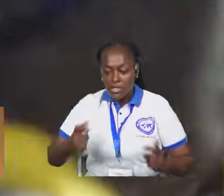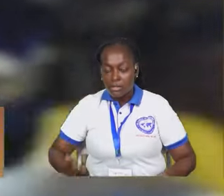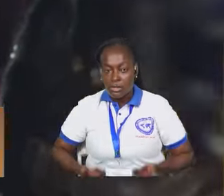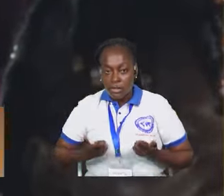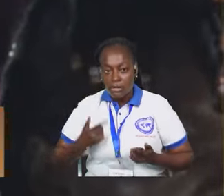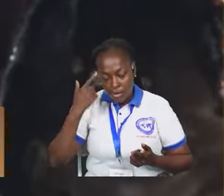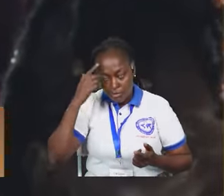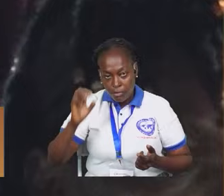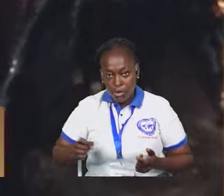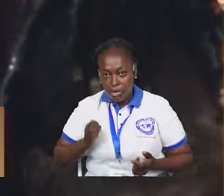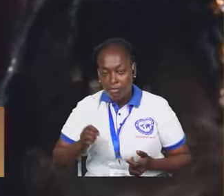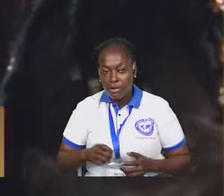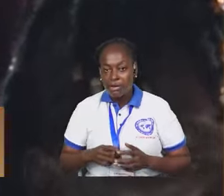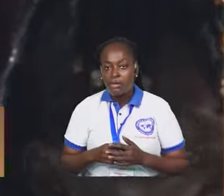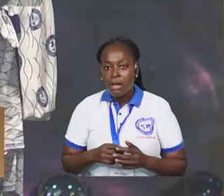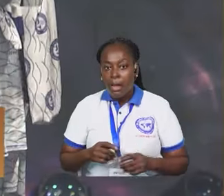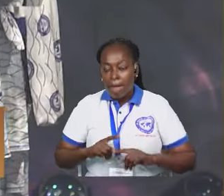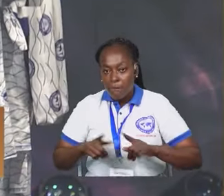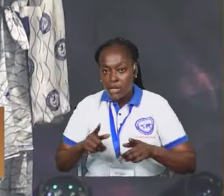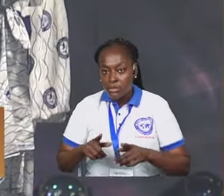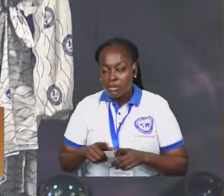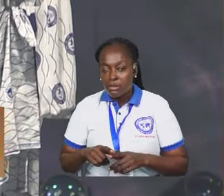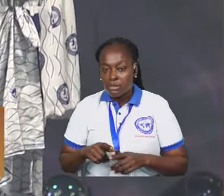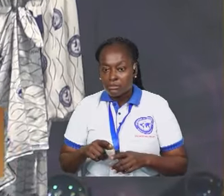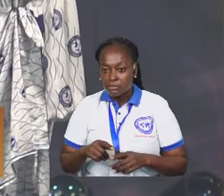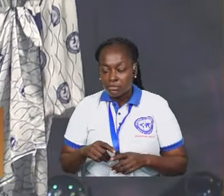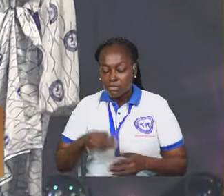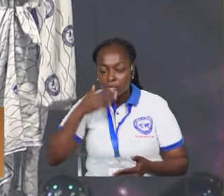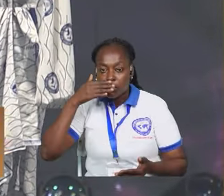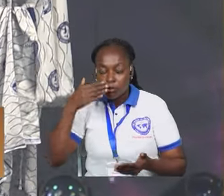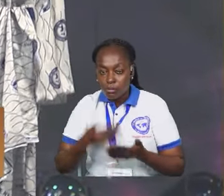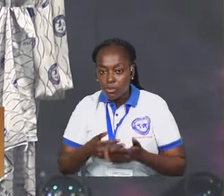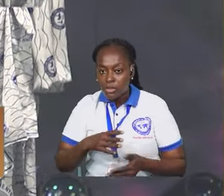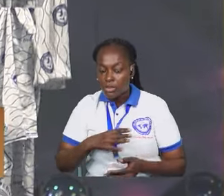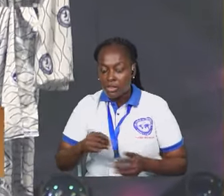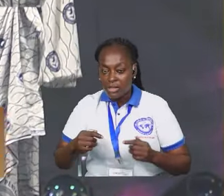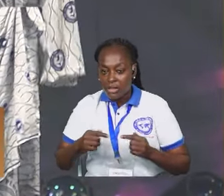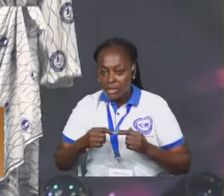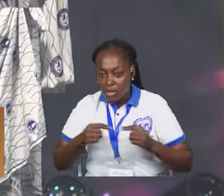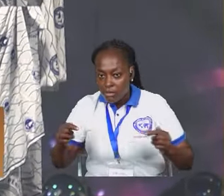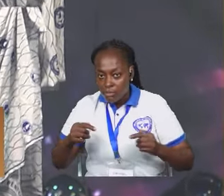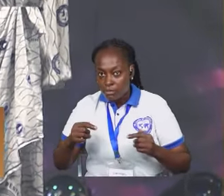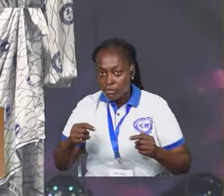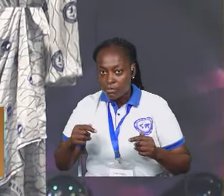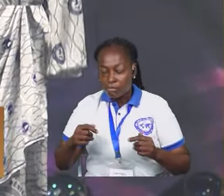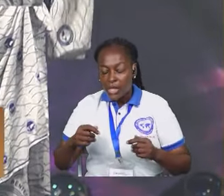forever. But the tree of good and evil.